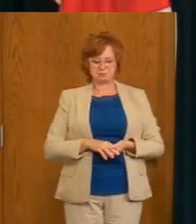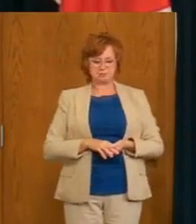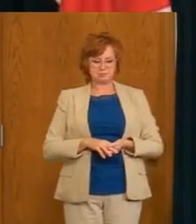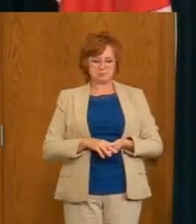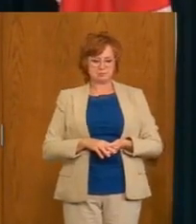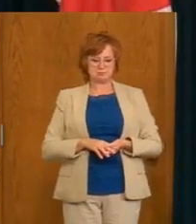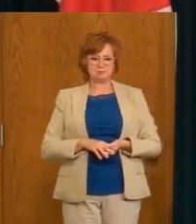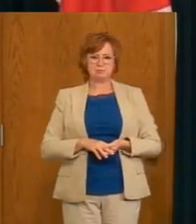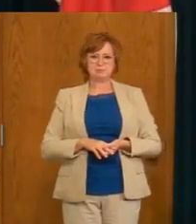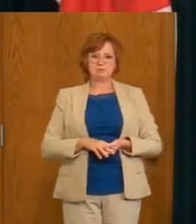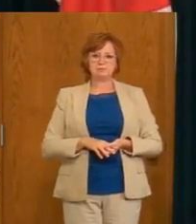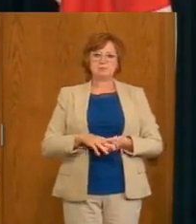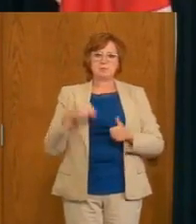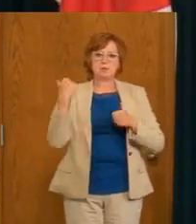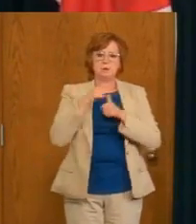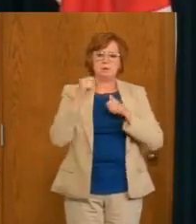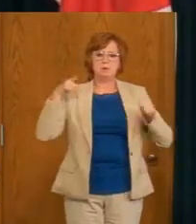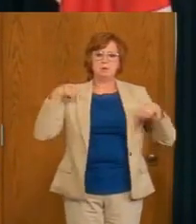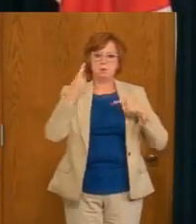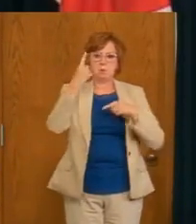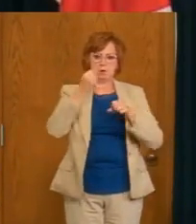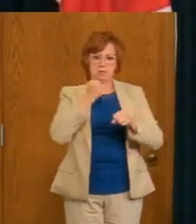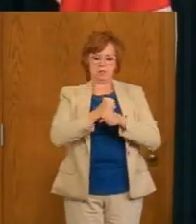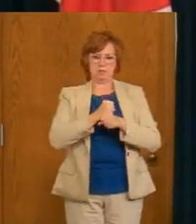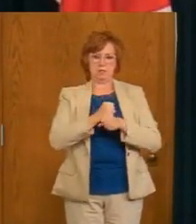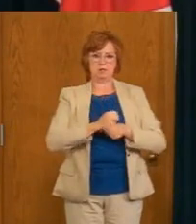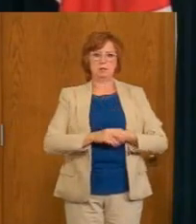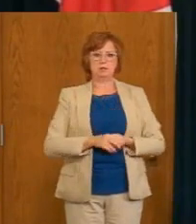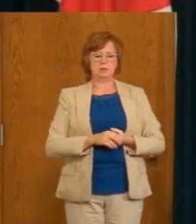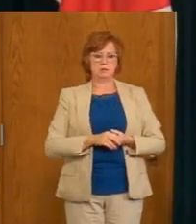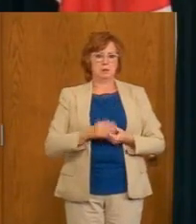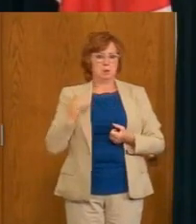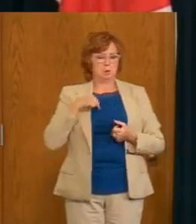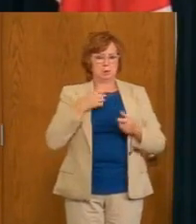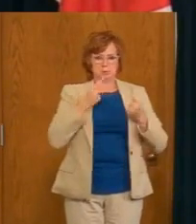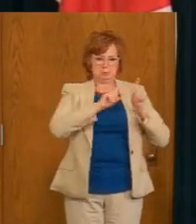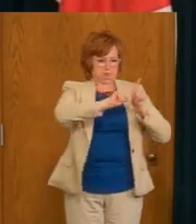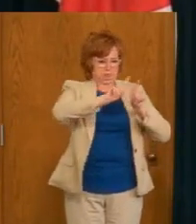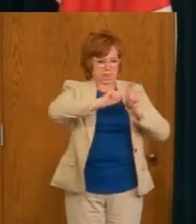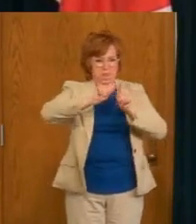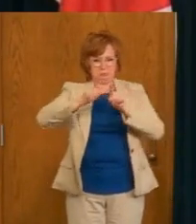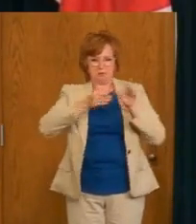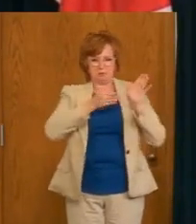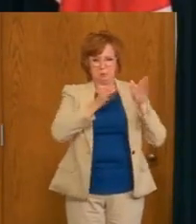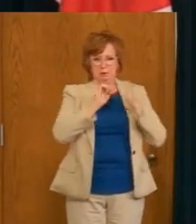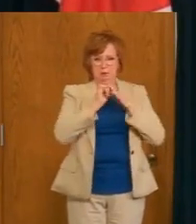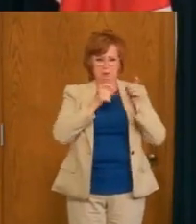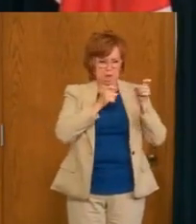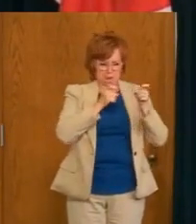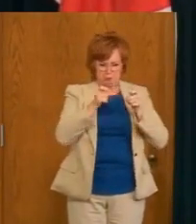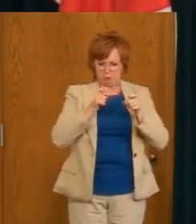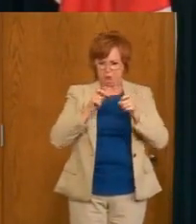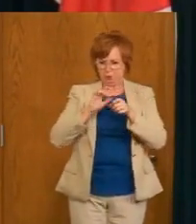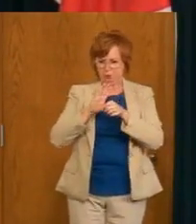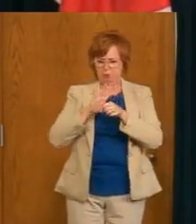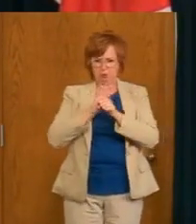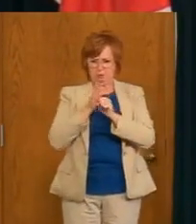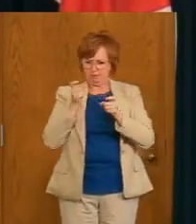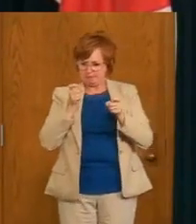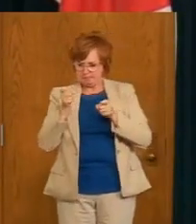certain times when they feel uncomfortable. For example, post July 11th. I'd said this is by no means the end of COVID. This is the end of the public health